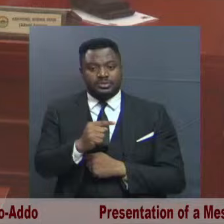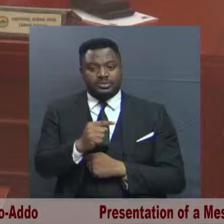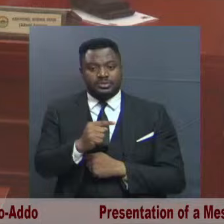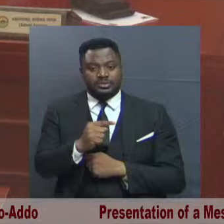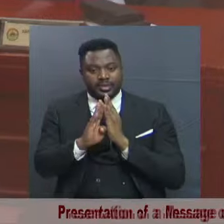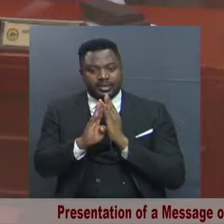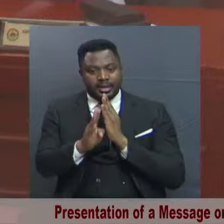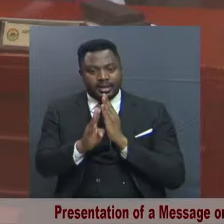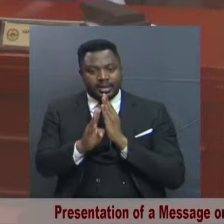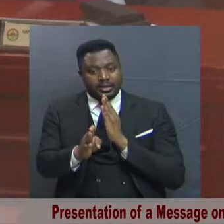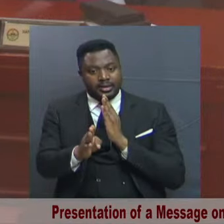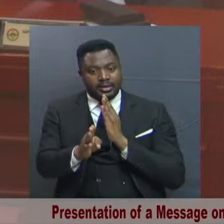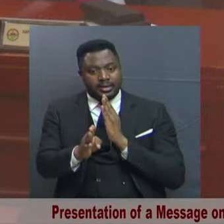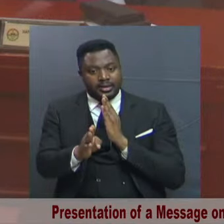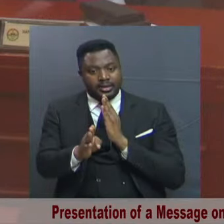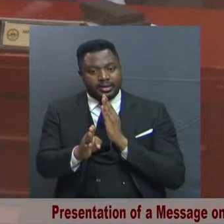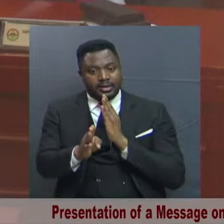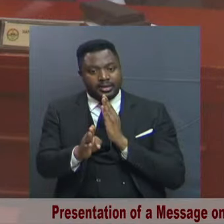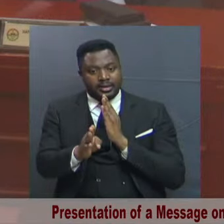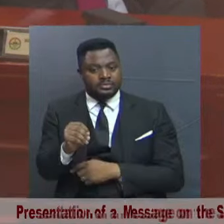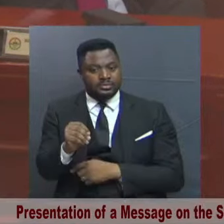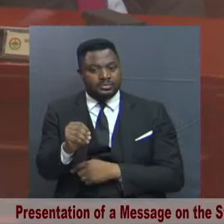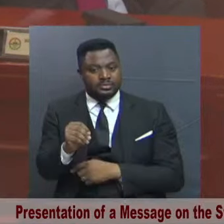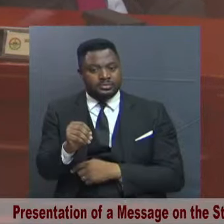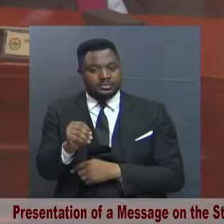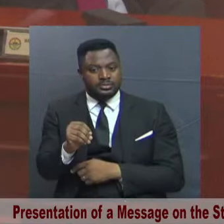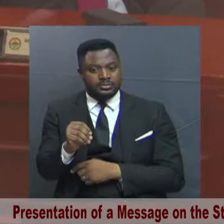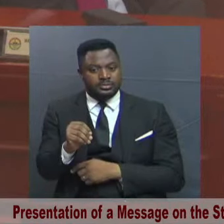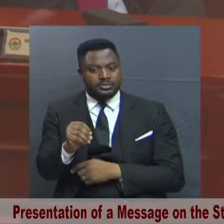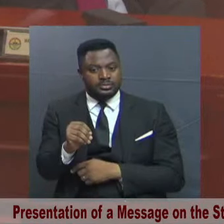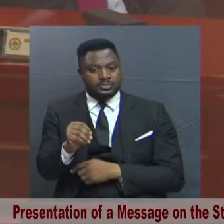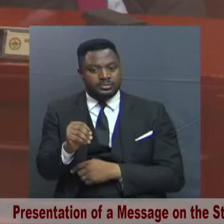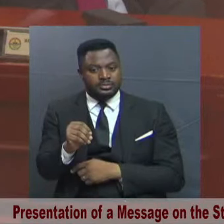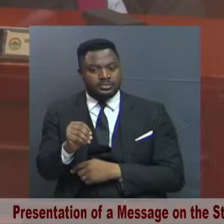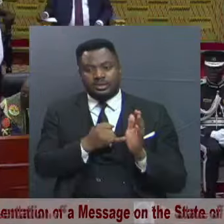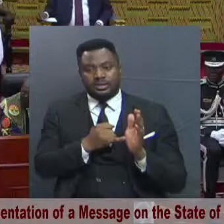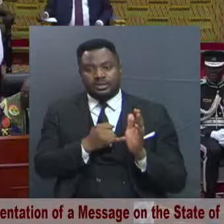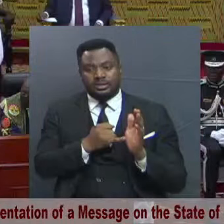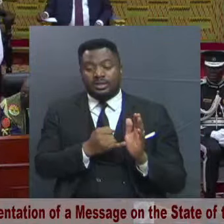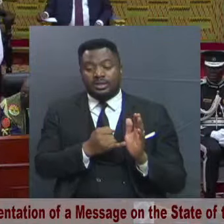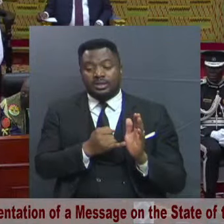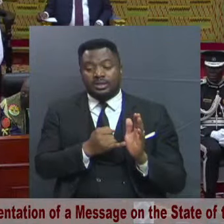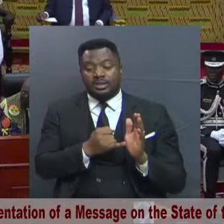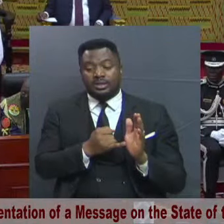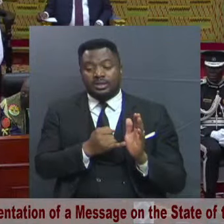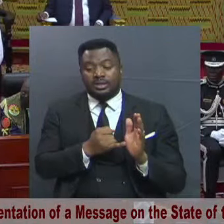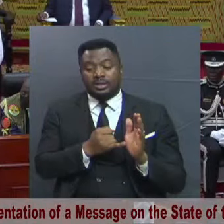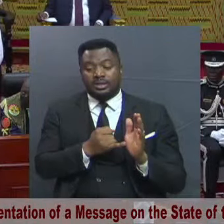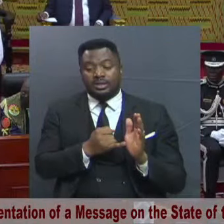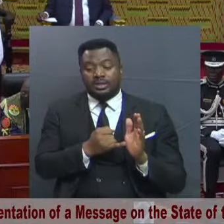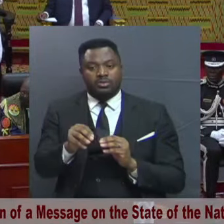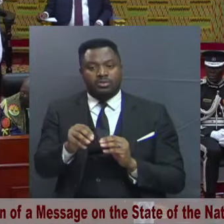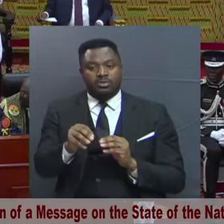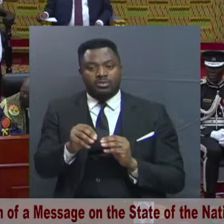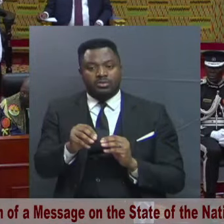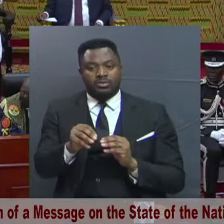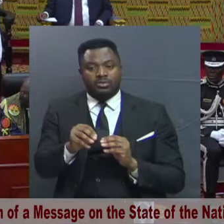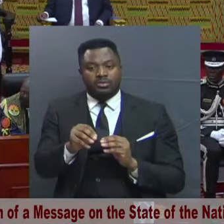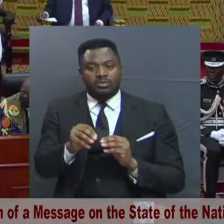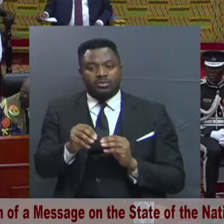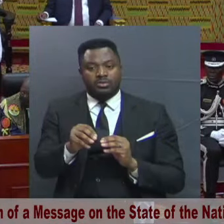direct to tell him that this this is an indication for him to move for an